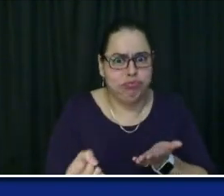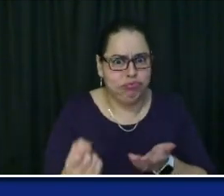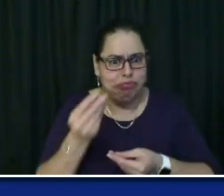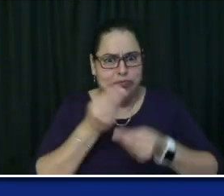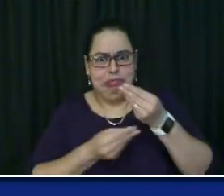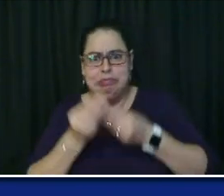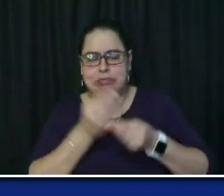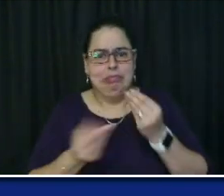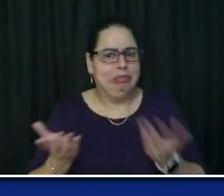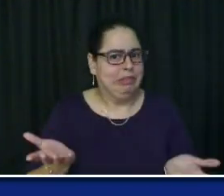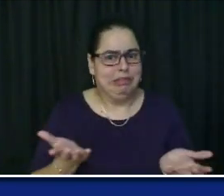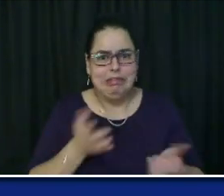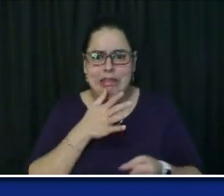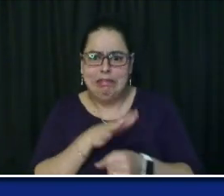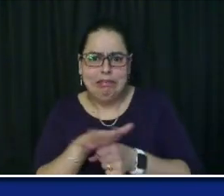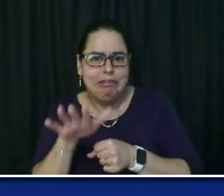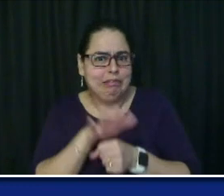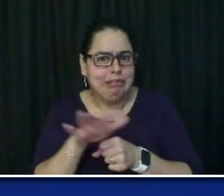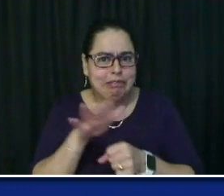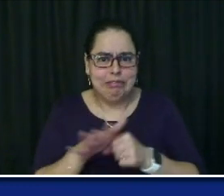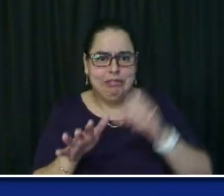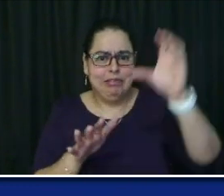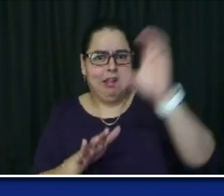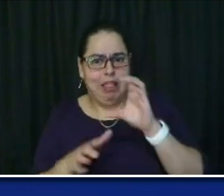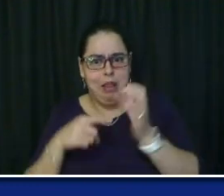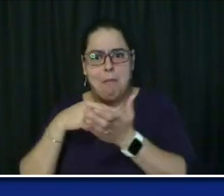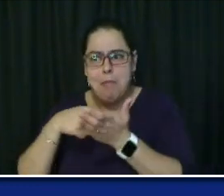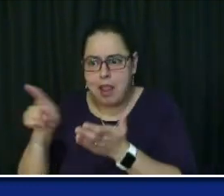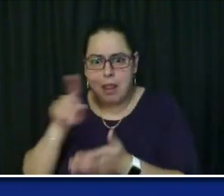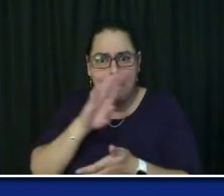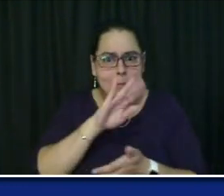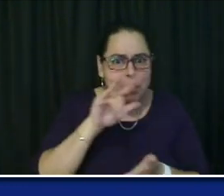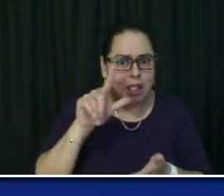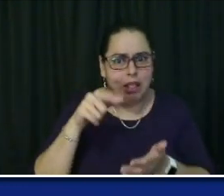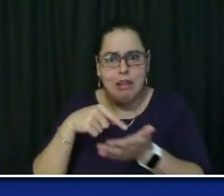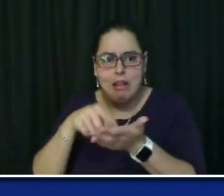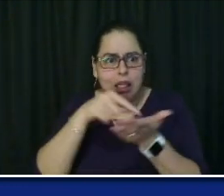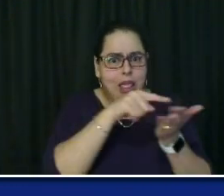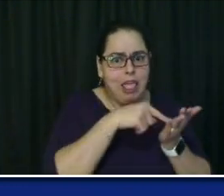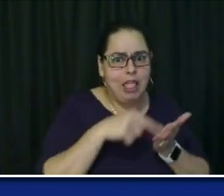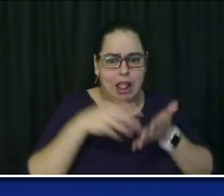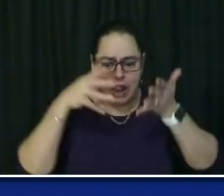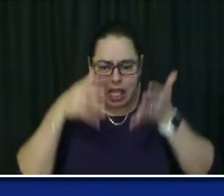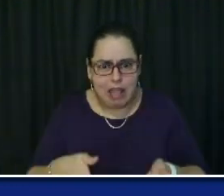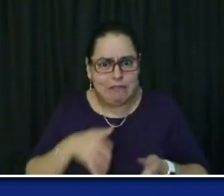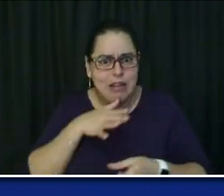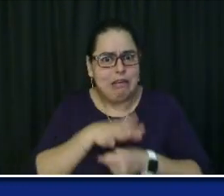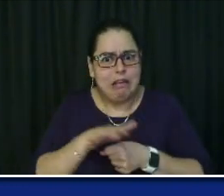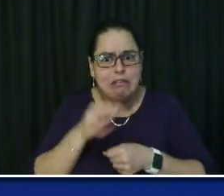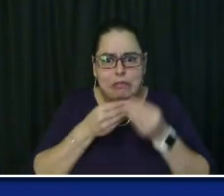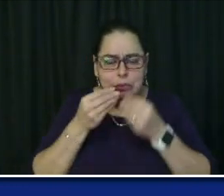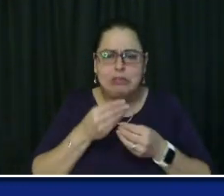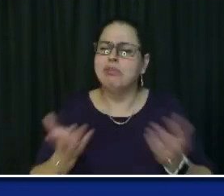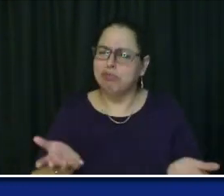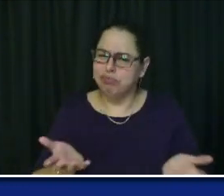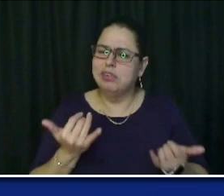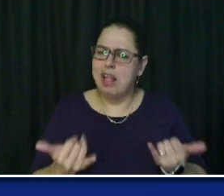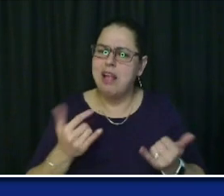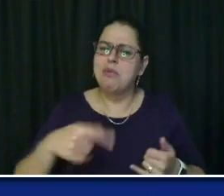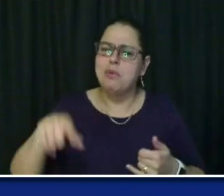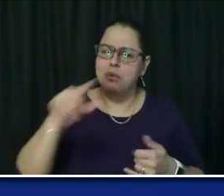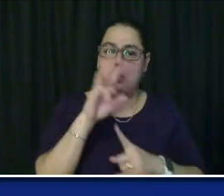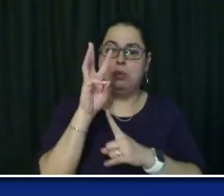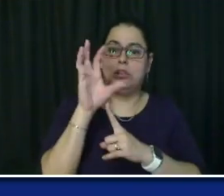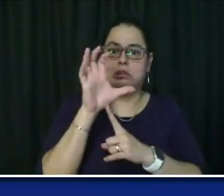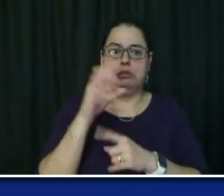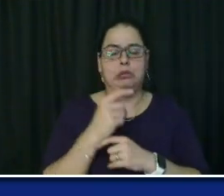from the not-for-profit world, which does a tremendous job of providing that assistance. We've stepped forward as a county government to assist in that process.